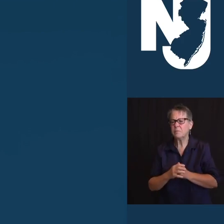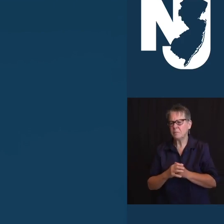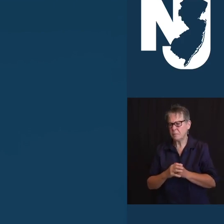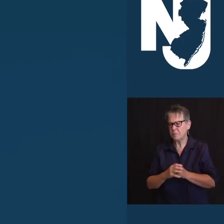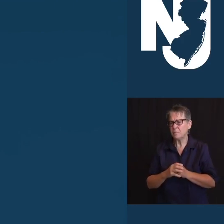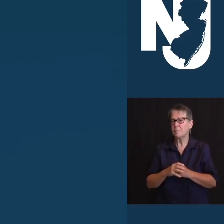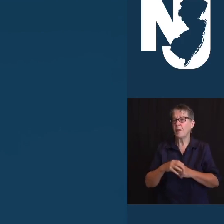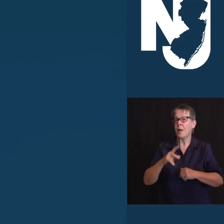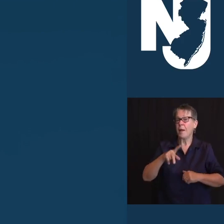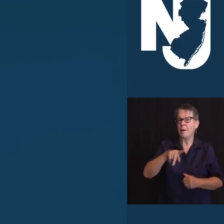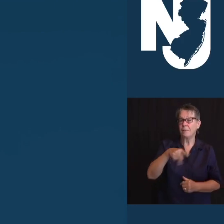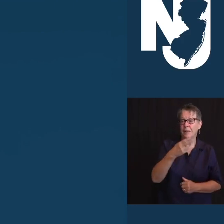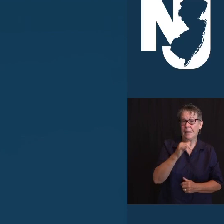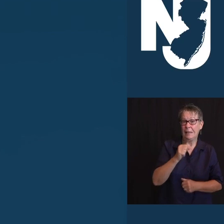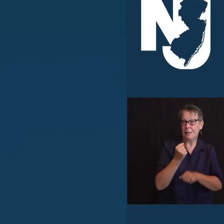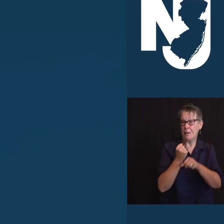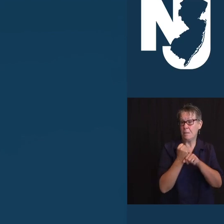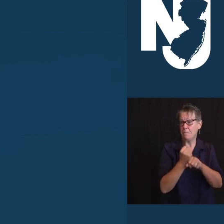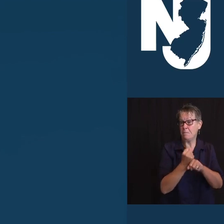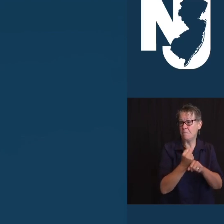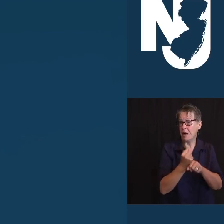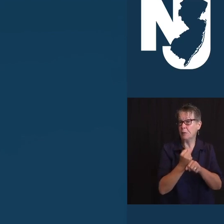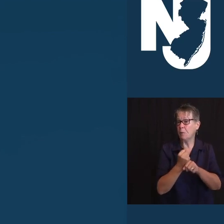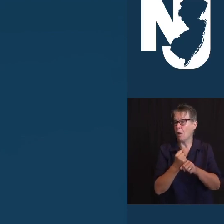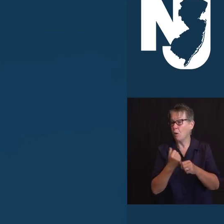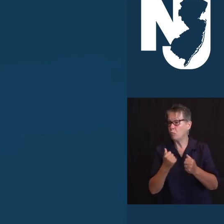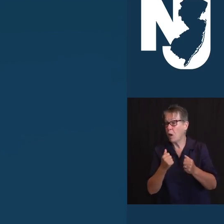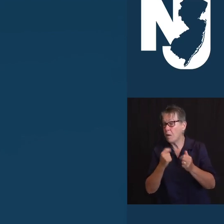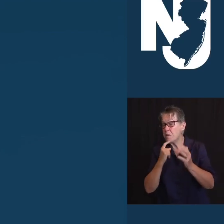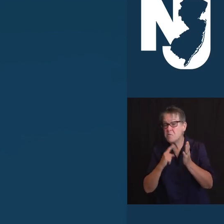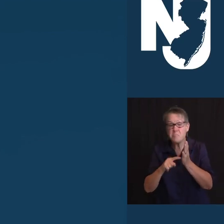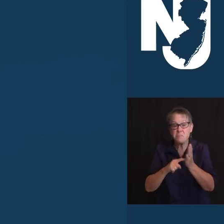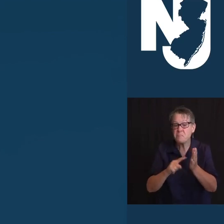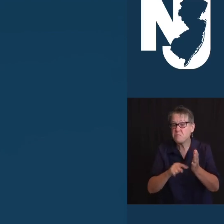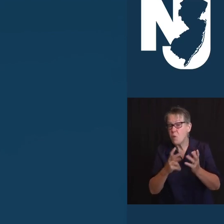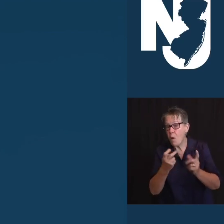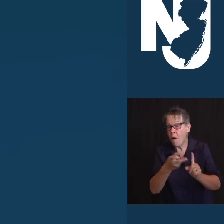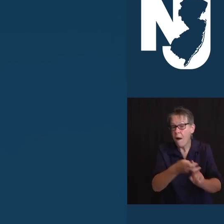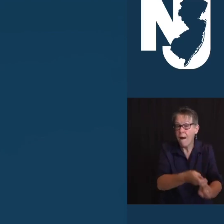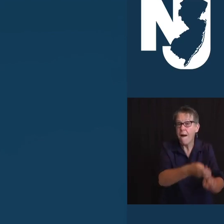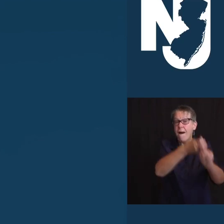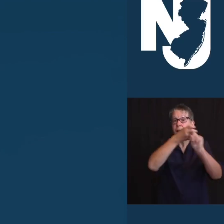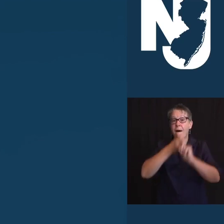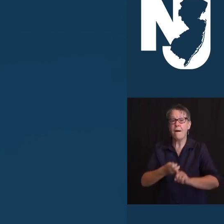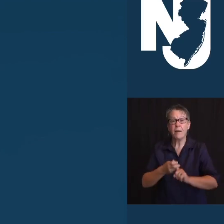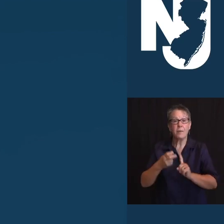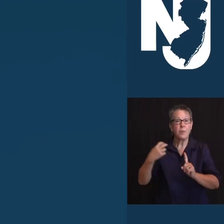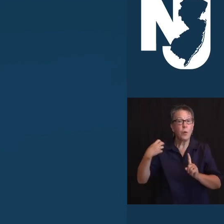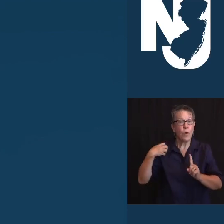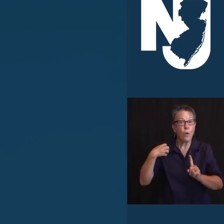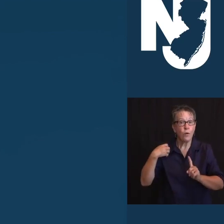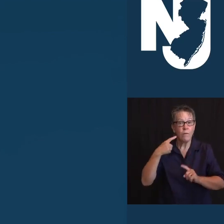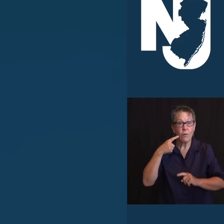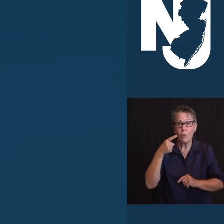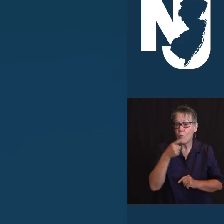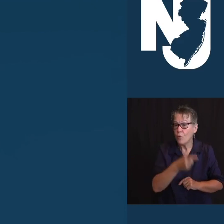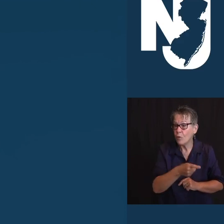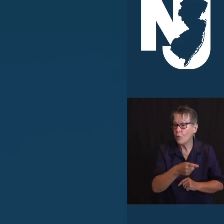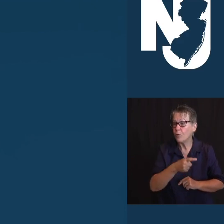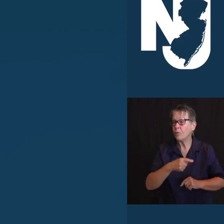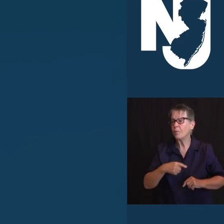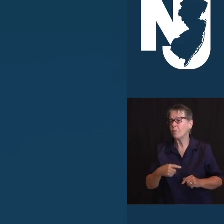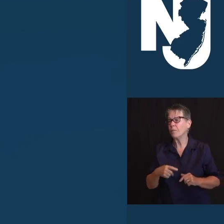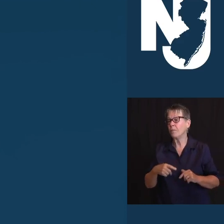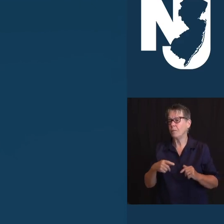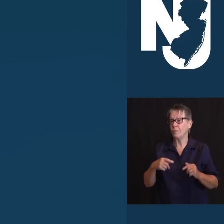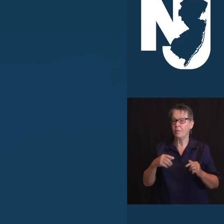travel baseball team. His athletes followed his mantra, stay on the path, and the path stood for